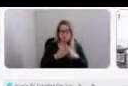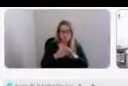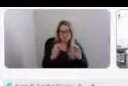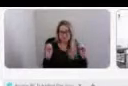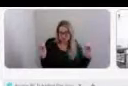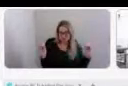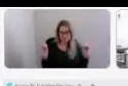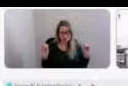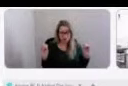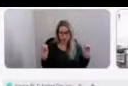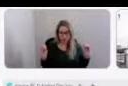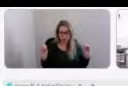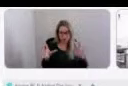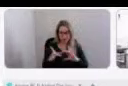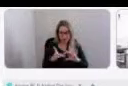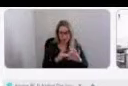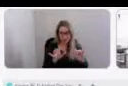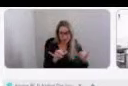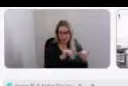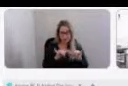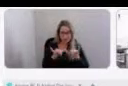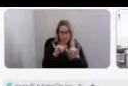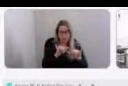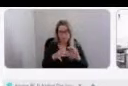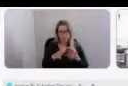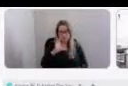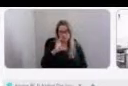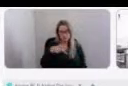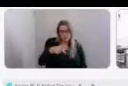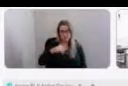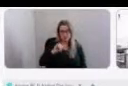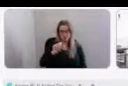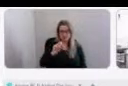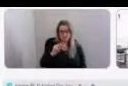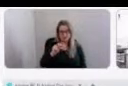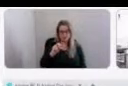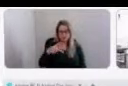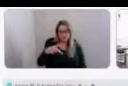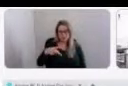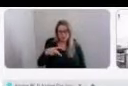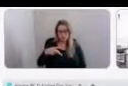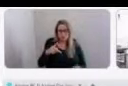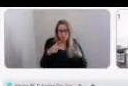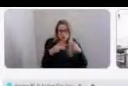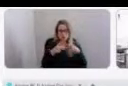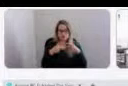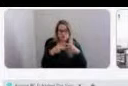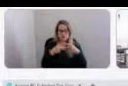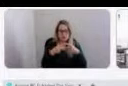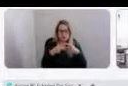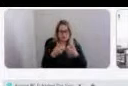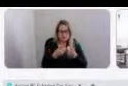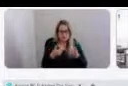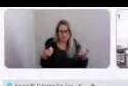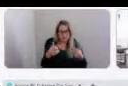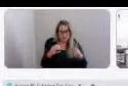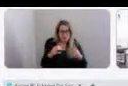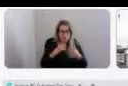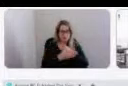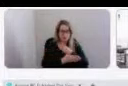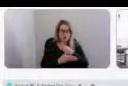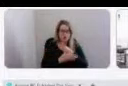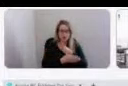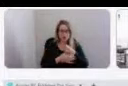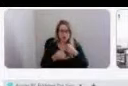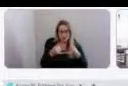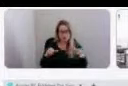common with payson or prescott the current maps have our tiny town divided by county lines which makes no